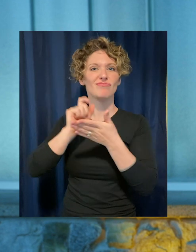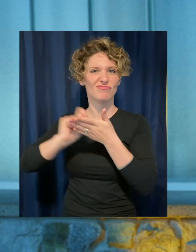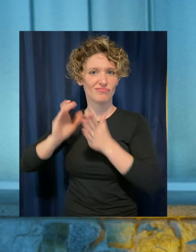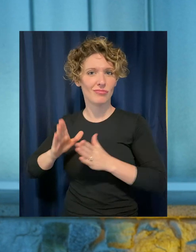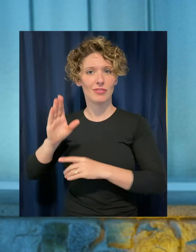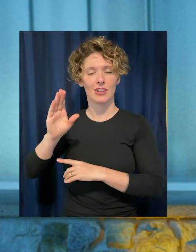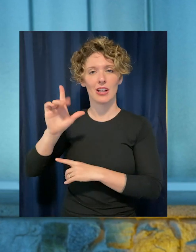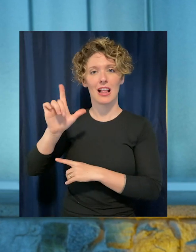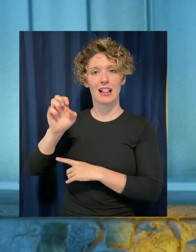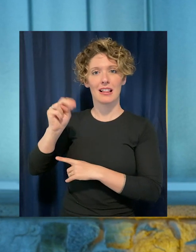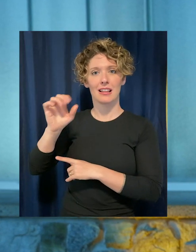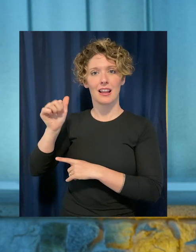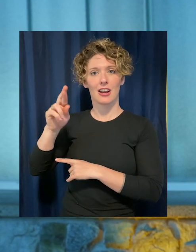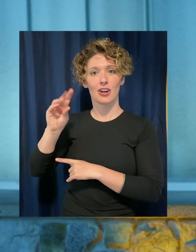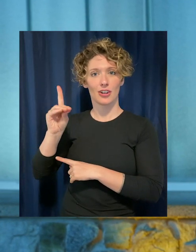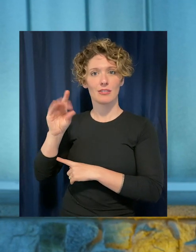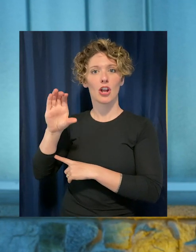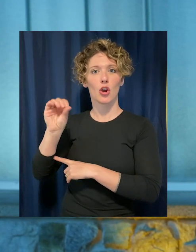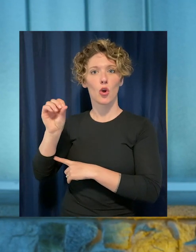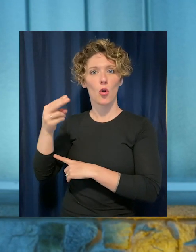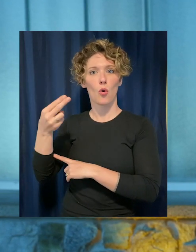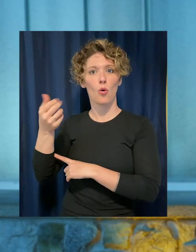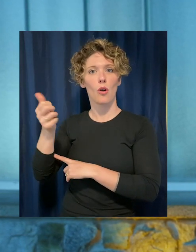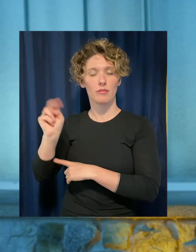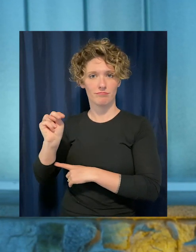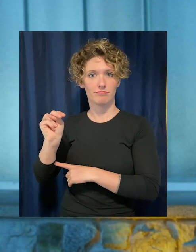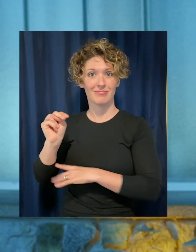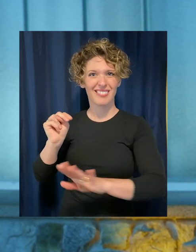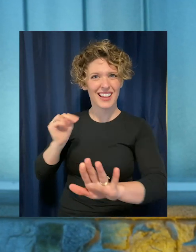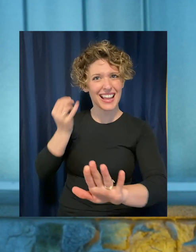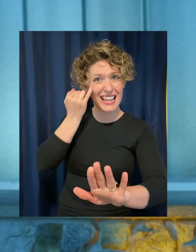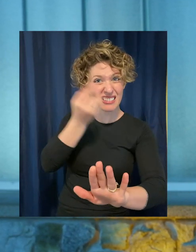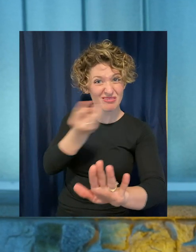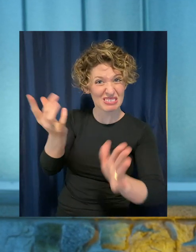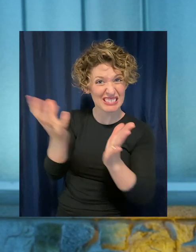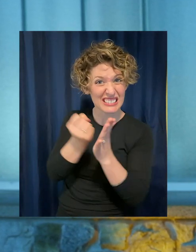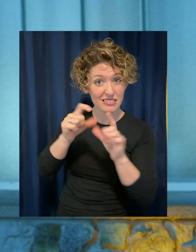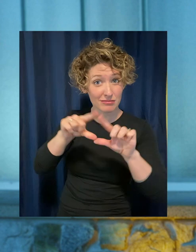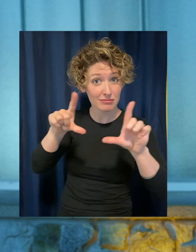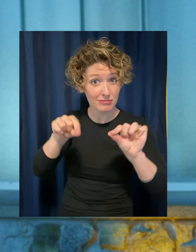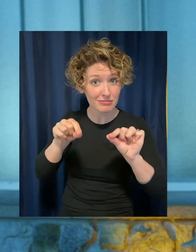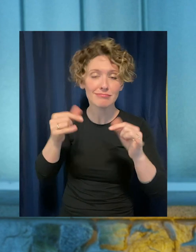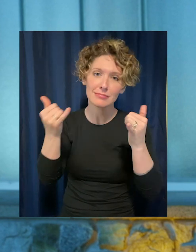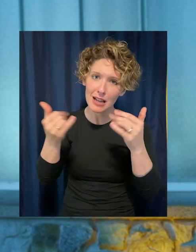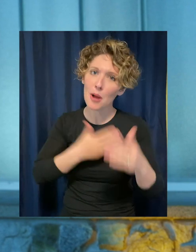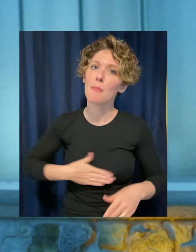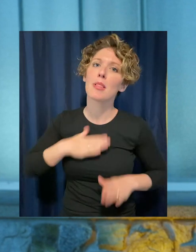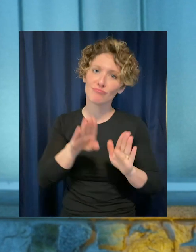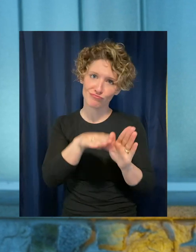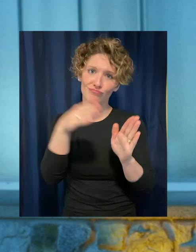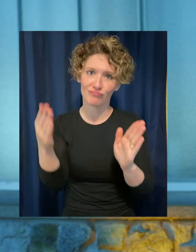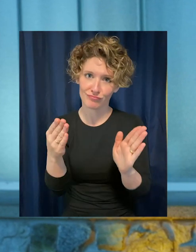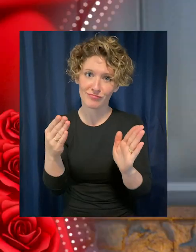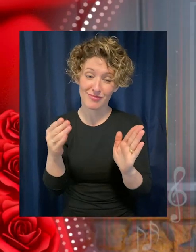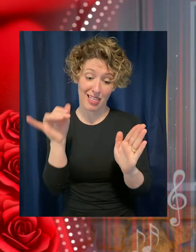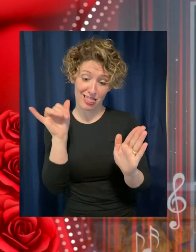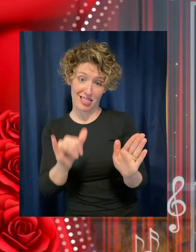ceremony card, this is the time to open it. Thank you to everyone who made a significant impact during our time at Susitna Valley High School.